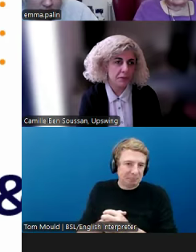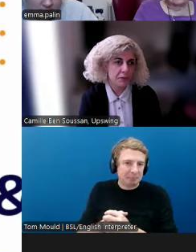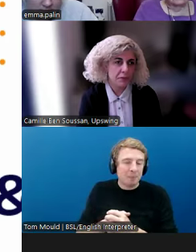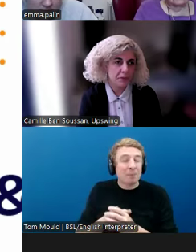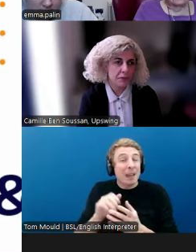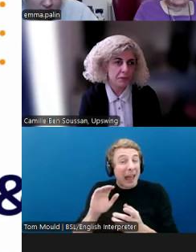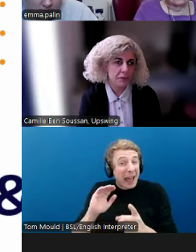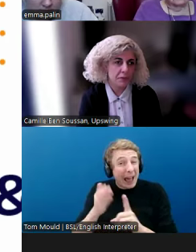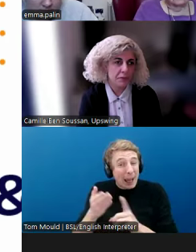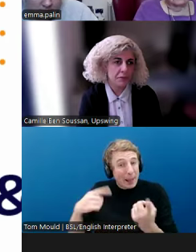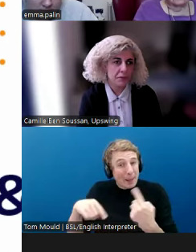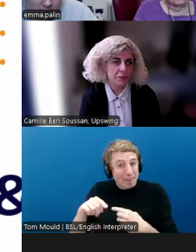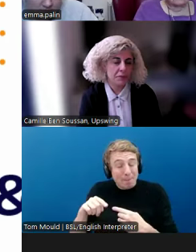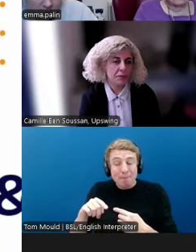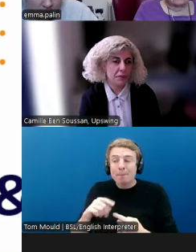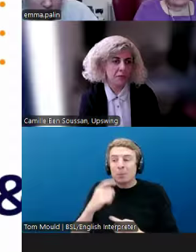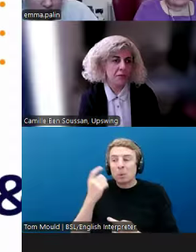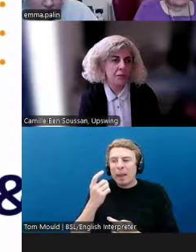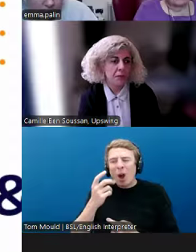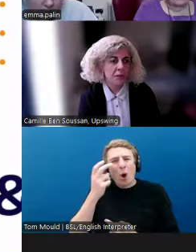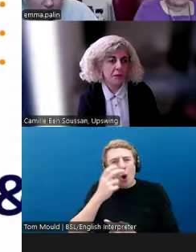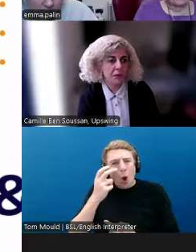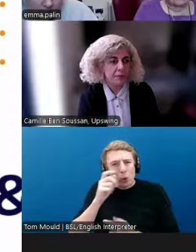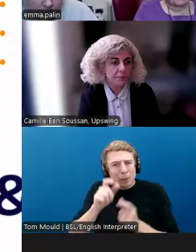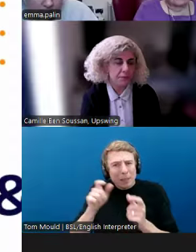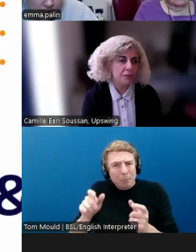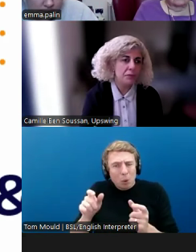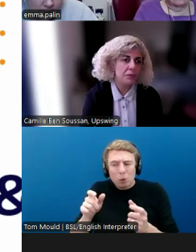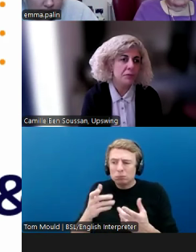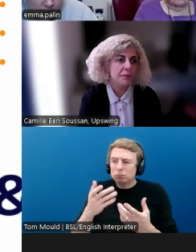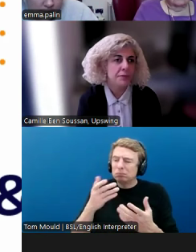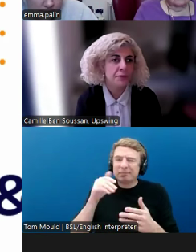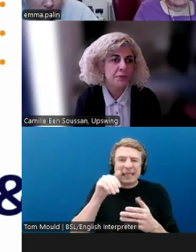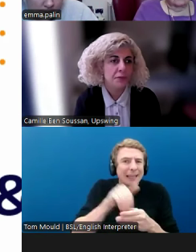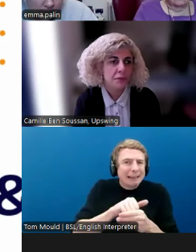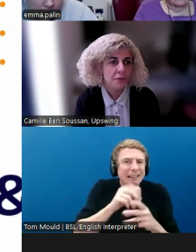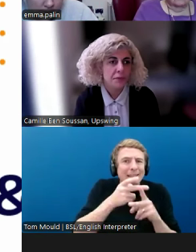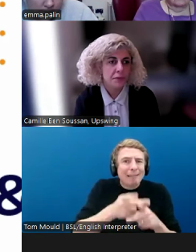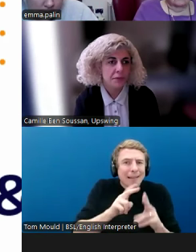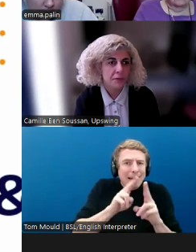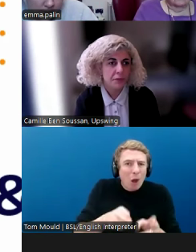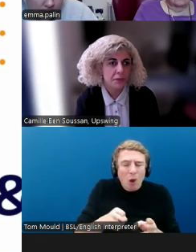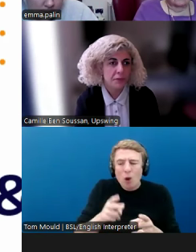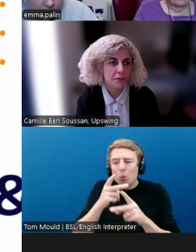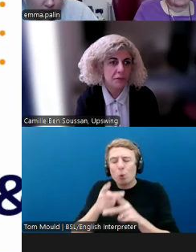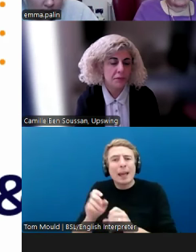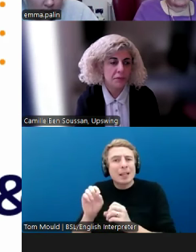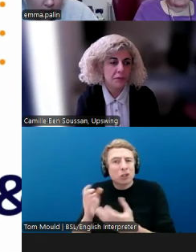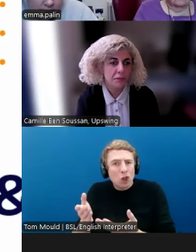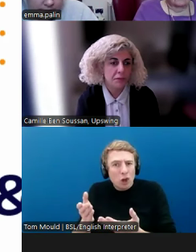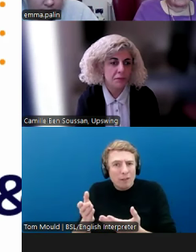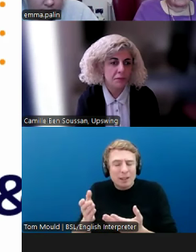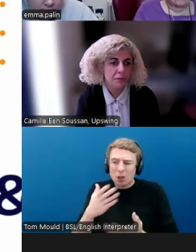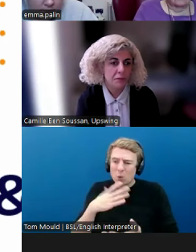or accessing them have opportunities that bring meaningful moments, joy, and also supports their